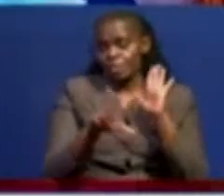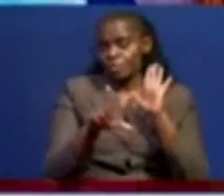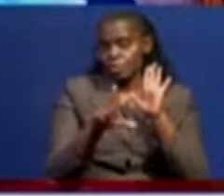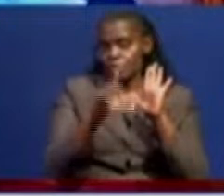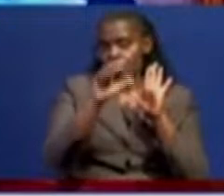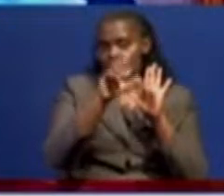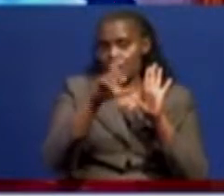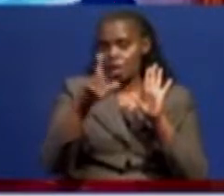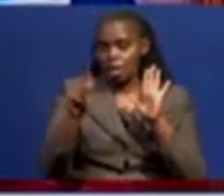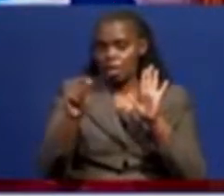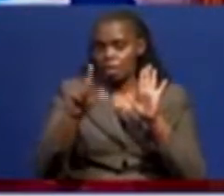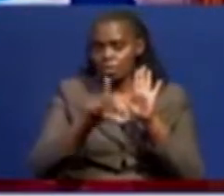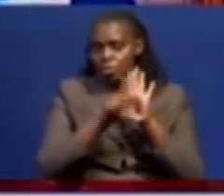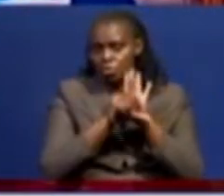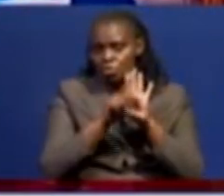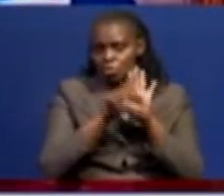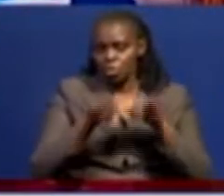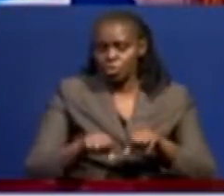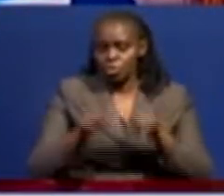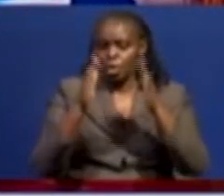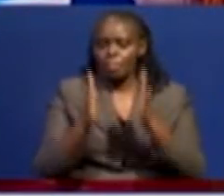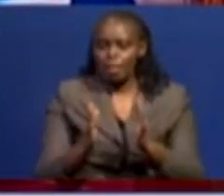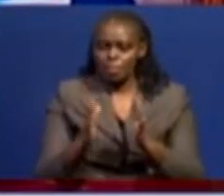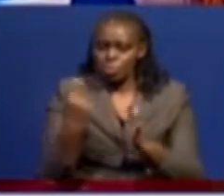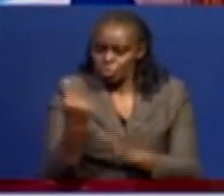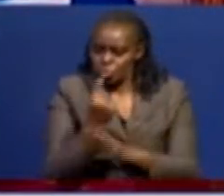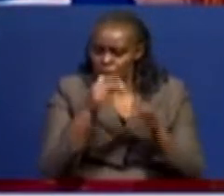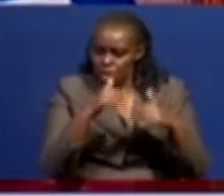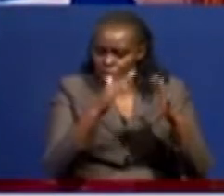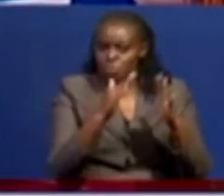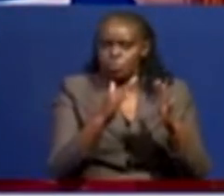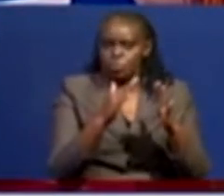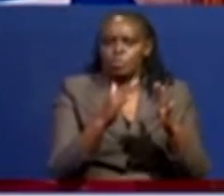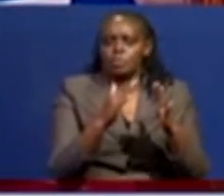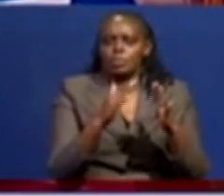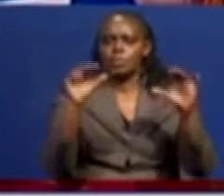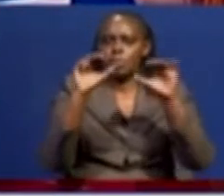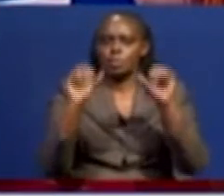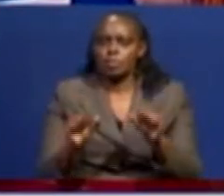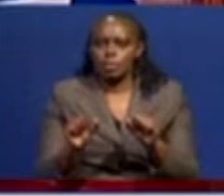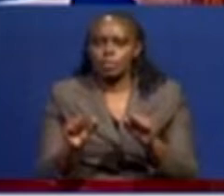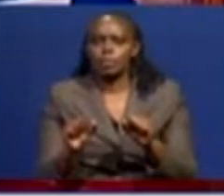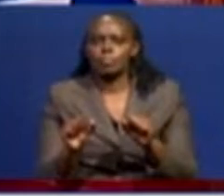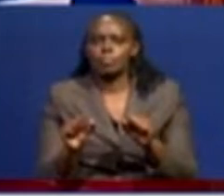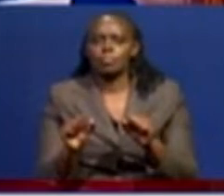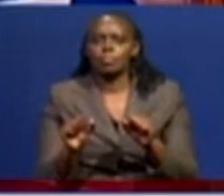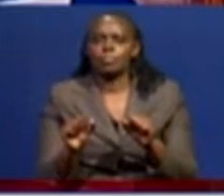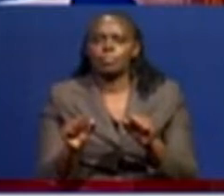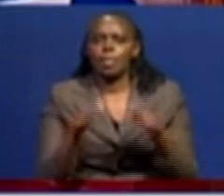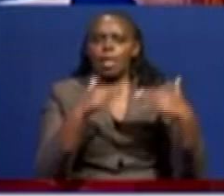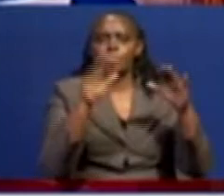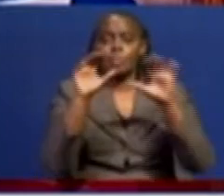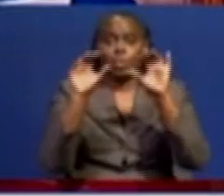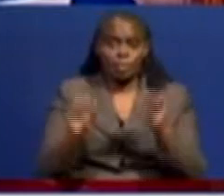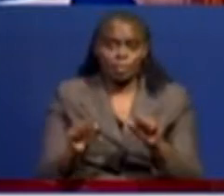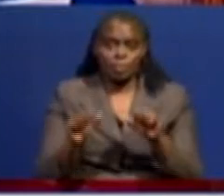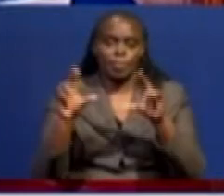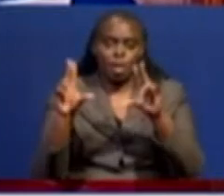that provision of the Act, it's only the chairman who is an outsider from the existing systems of the county government,